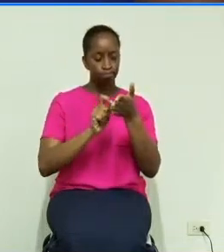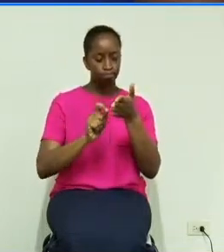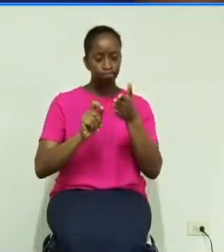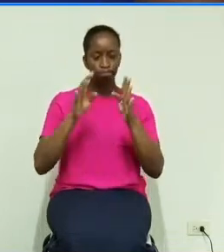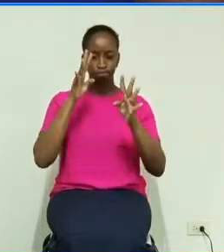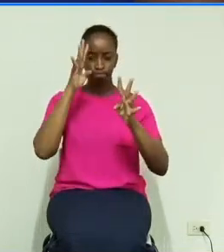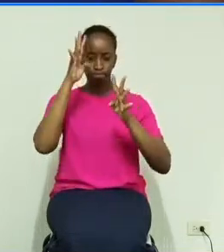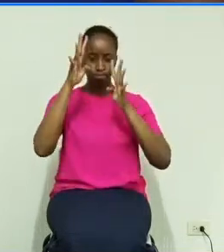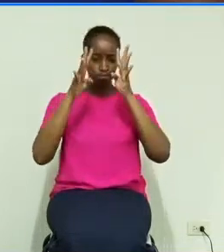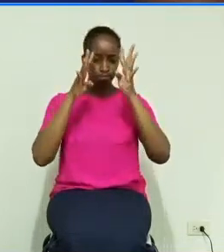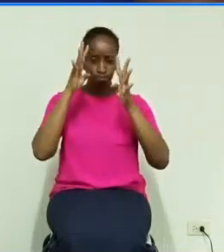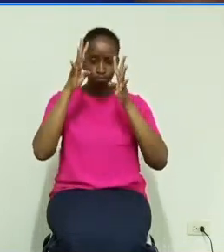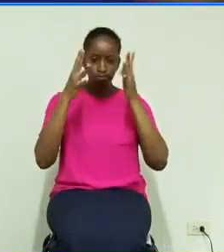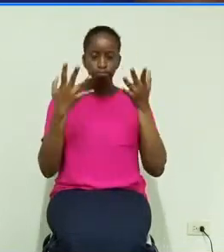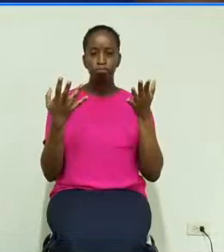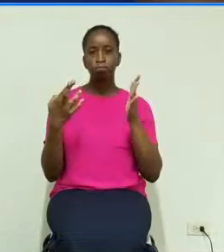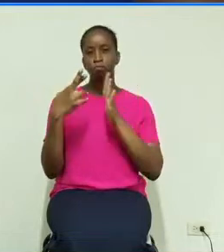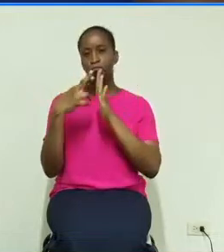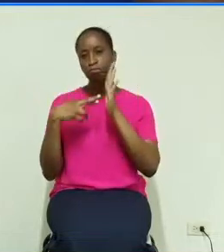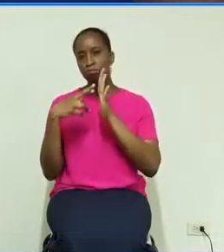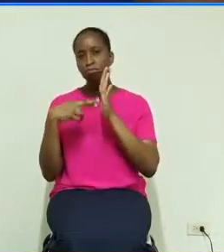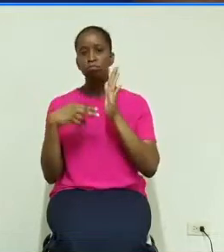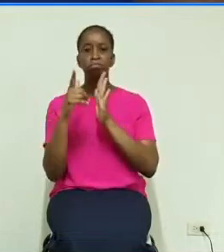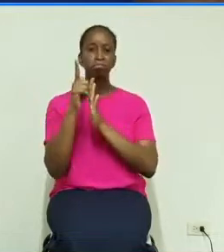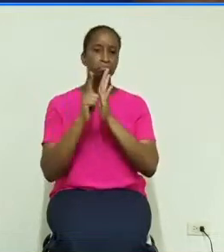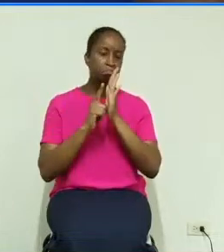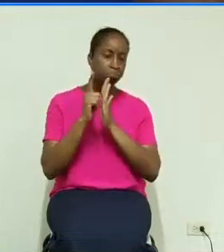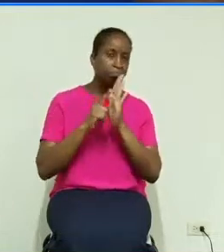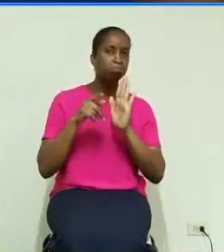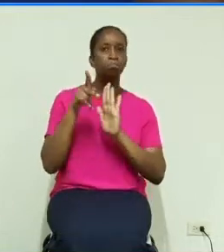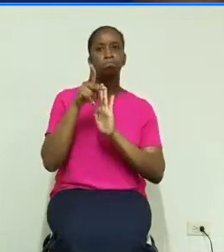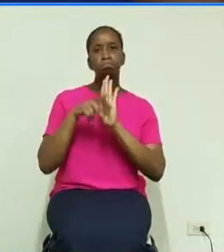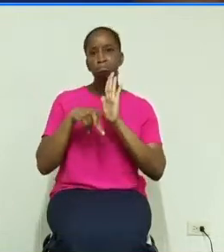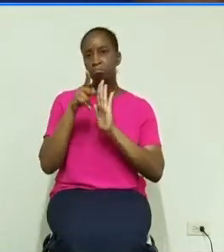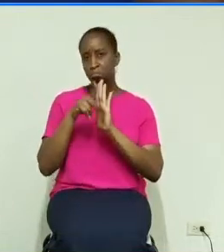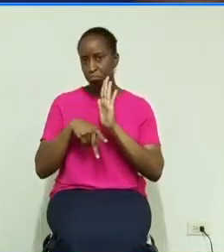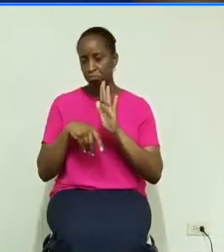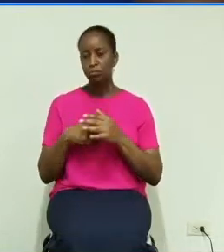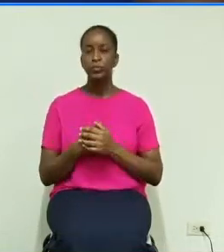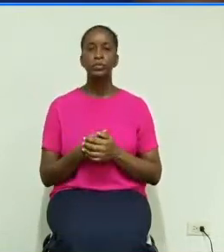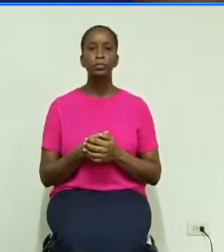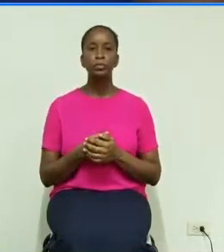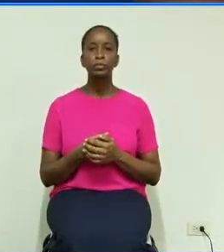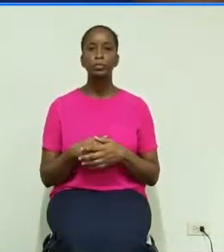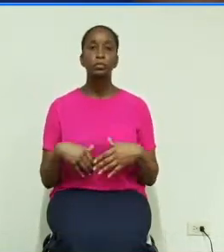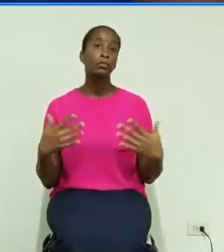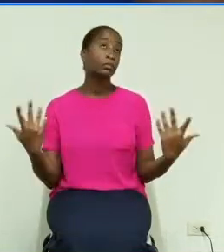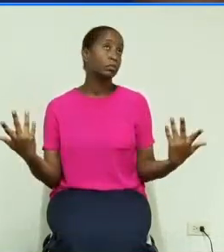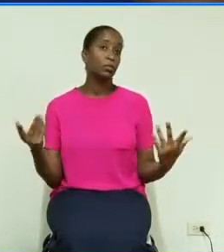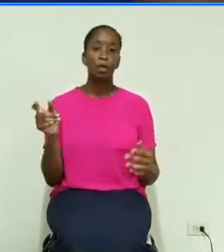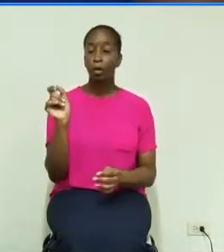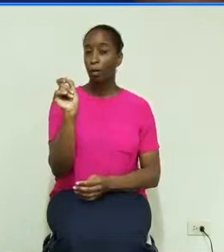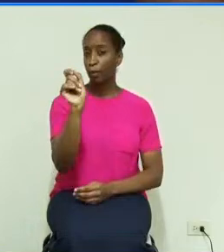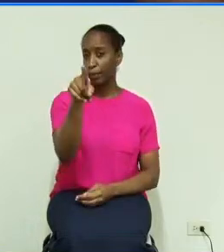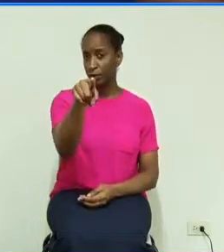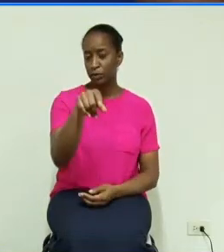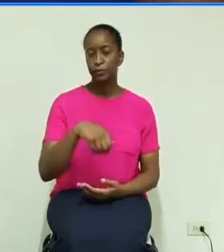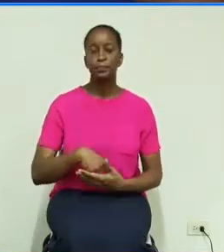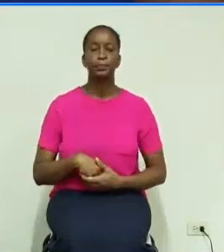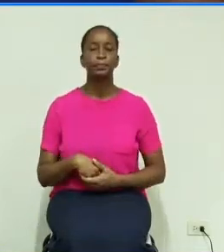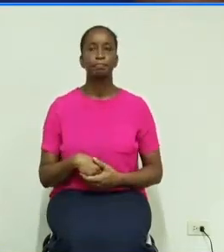How would it be if we have a chamber made up of all persons from one category, one strata of our